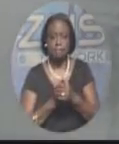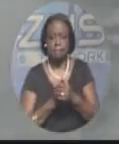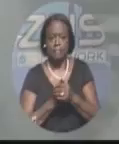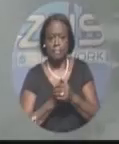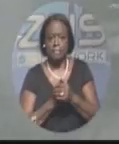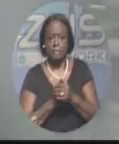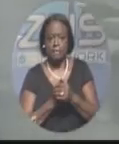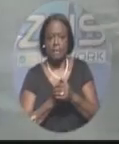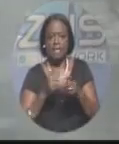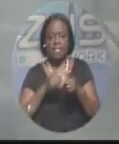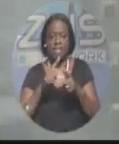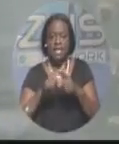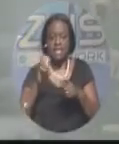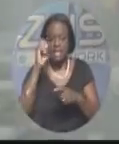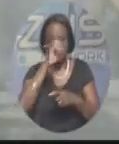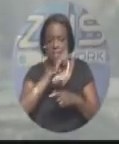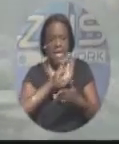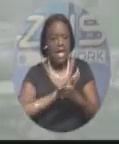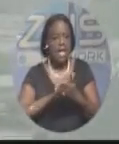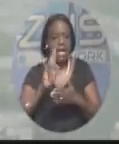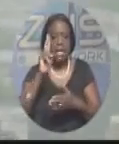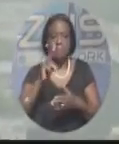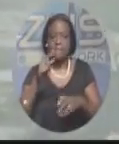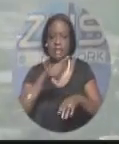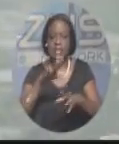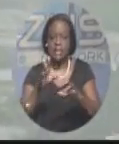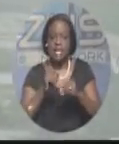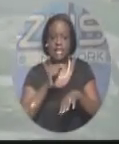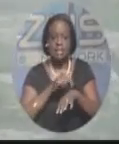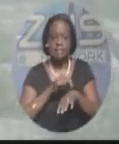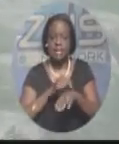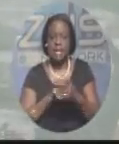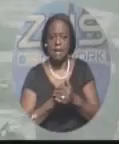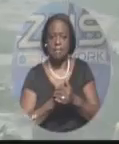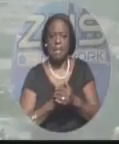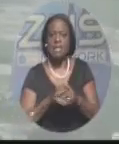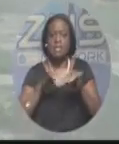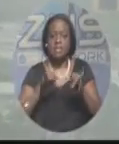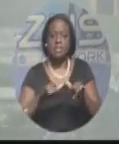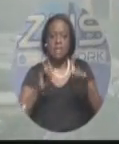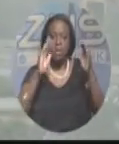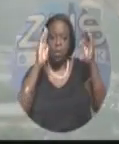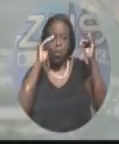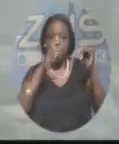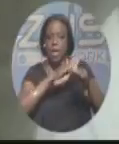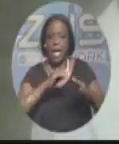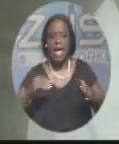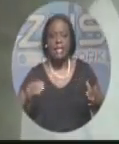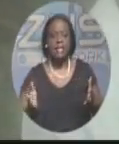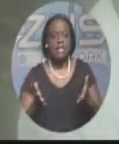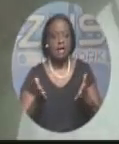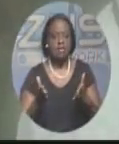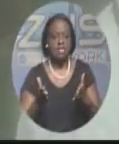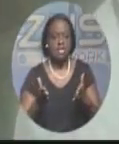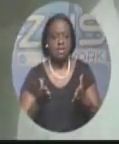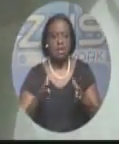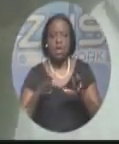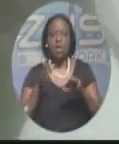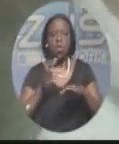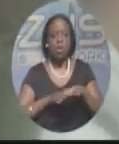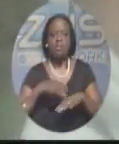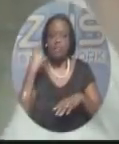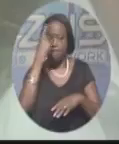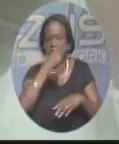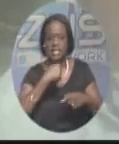And while it's estimated that the cleanup could take some time, there's still hope and encouragement on the faces and